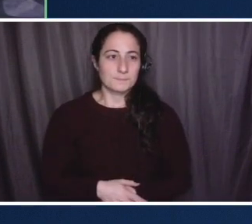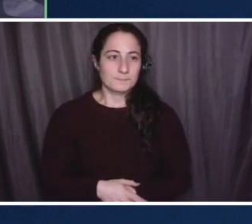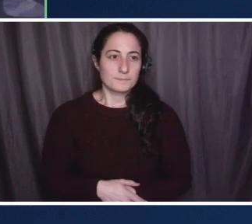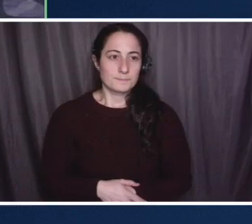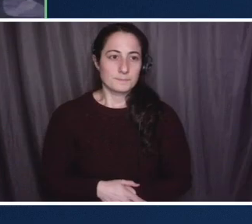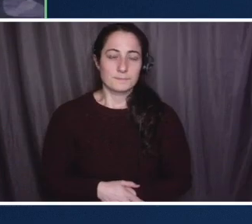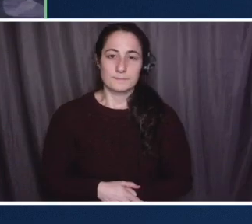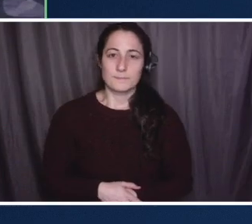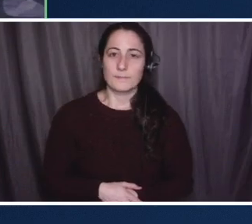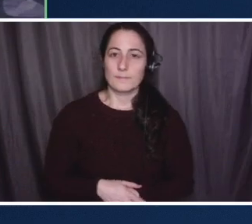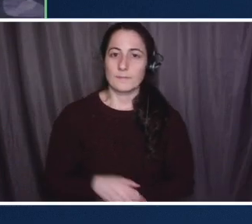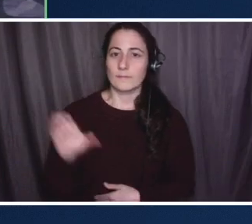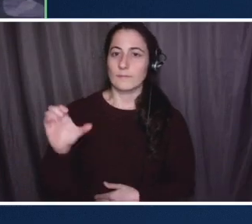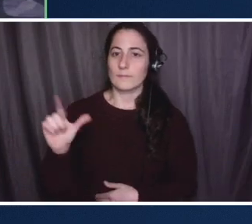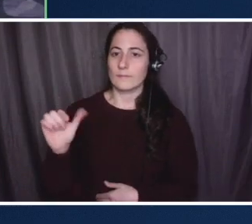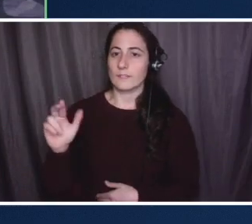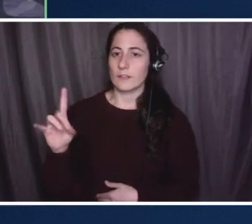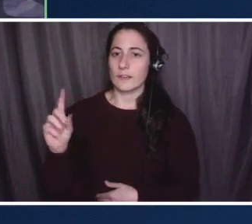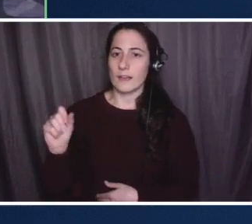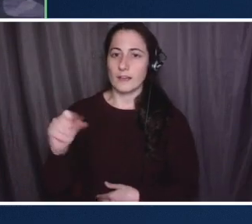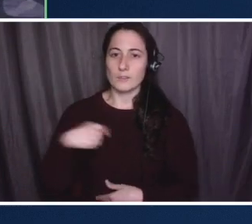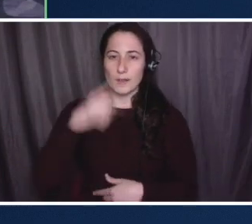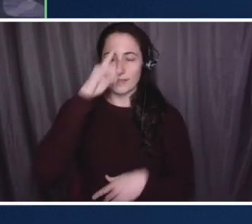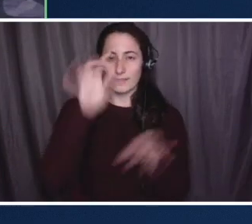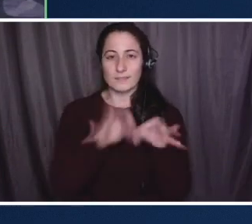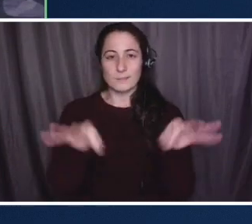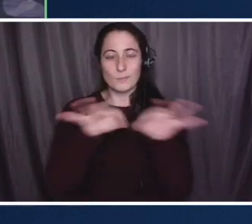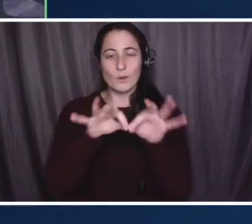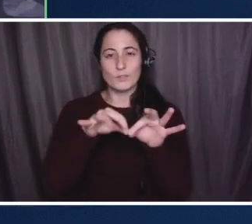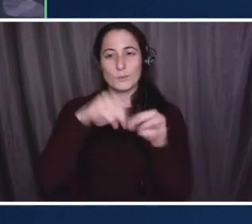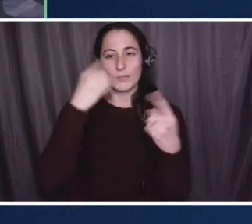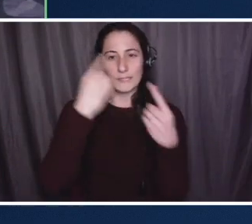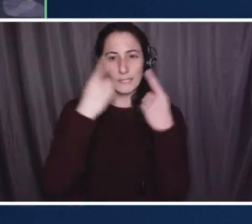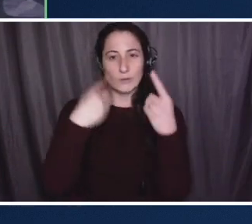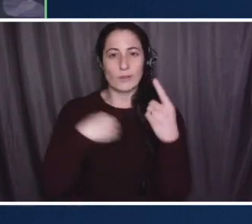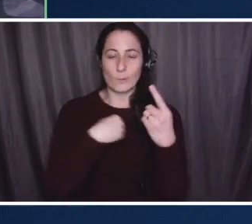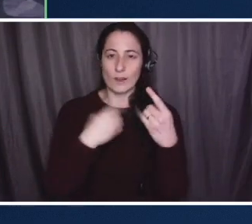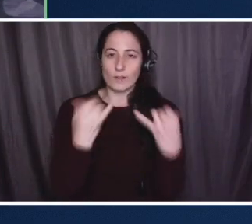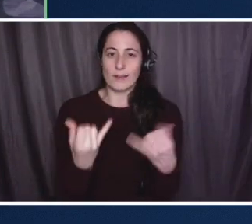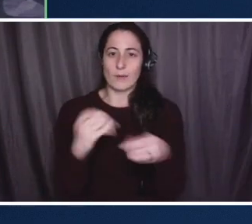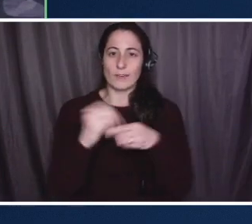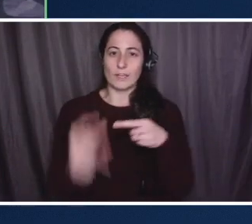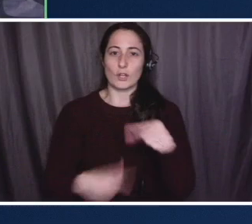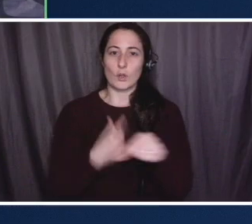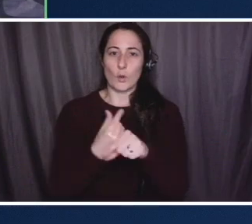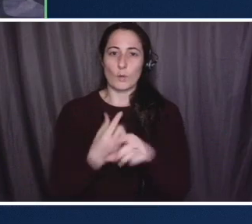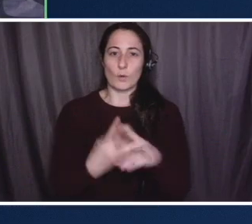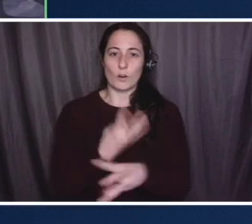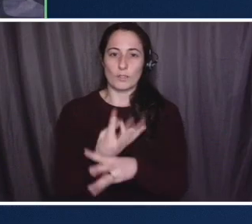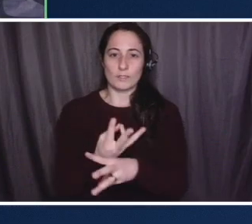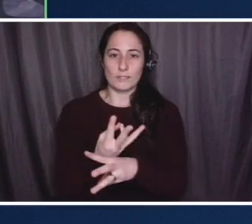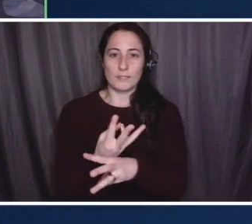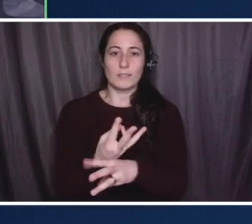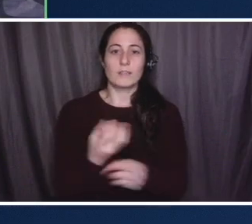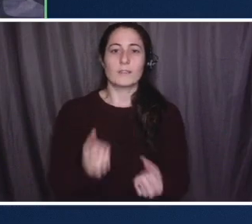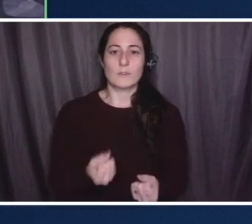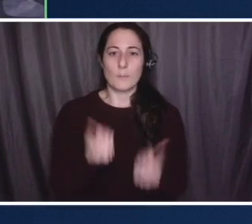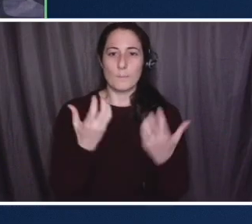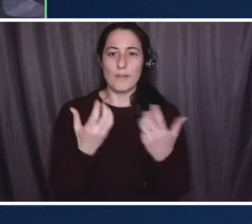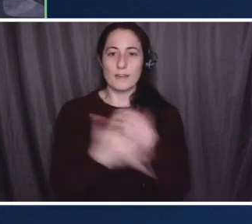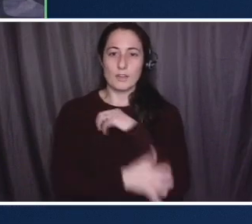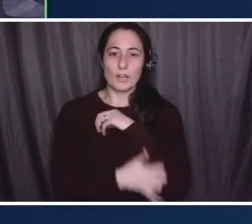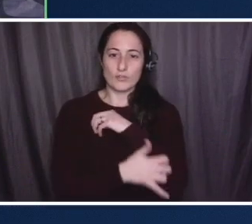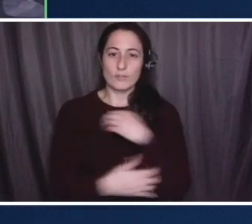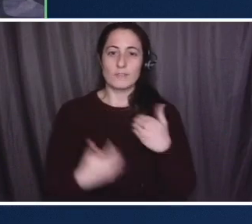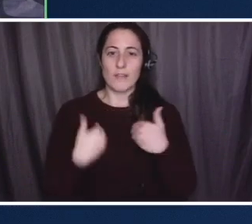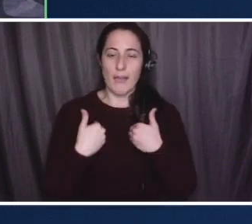Yeah, I think that it's important to take into consideration we are in a globalized world, and many of the countries have free trade agreements.